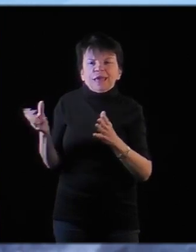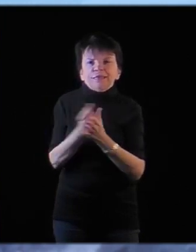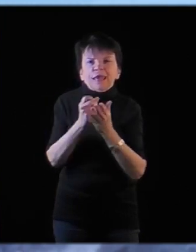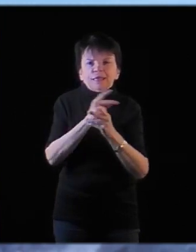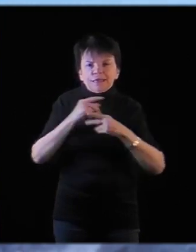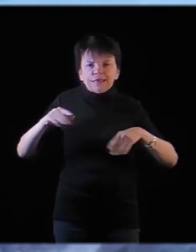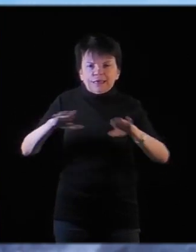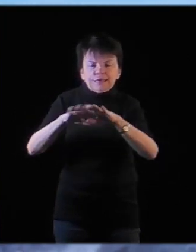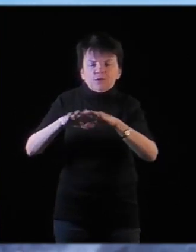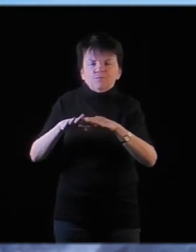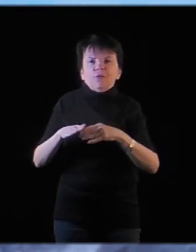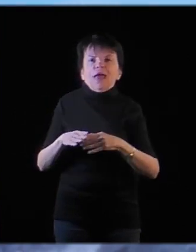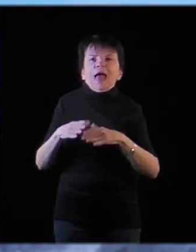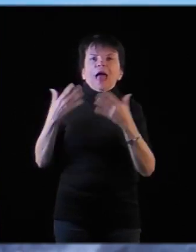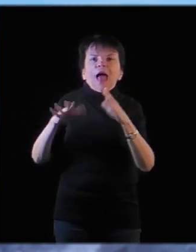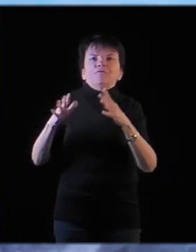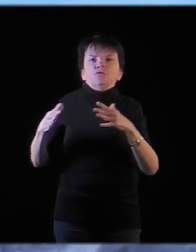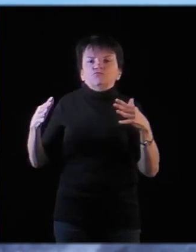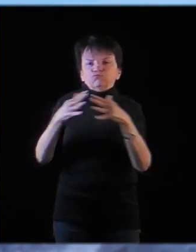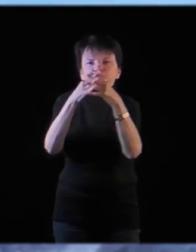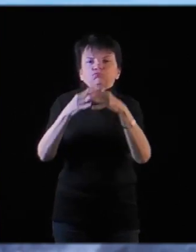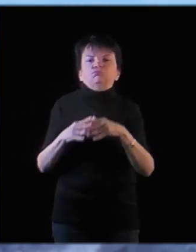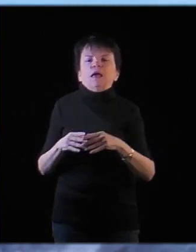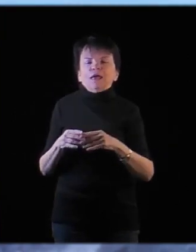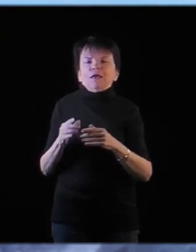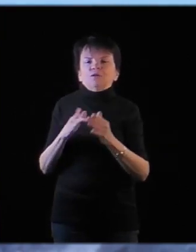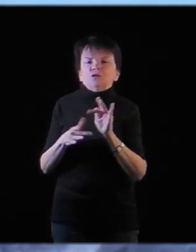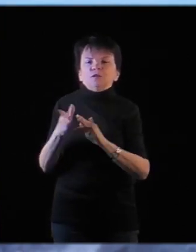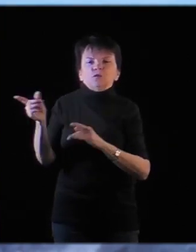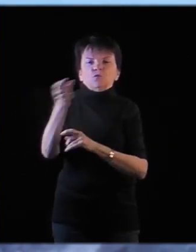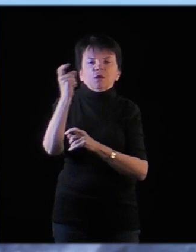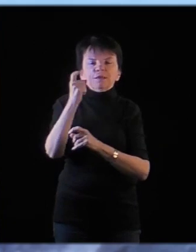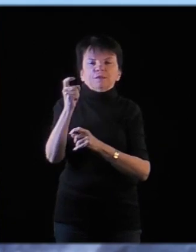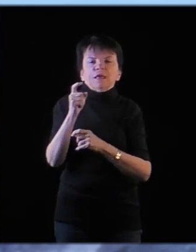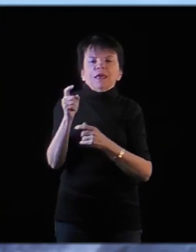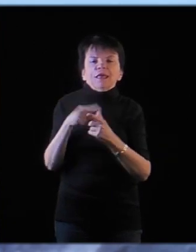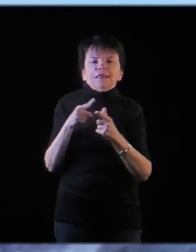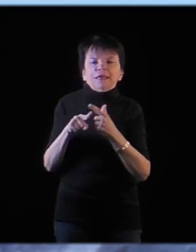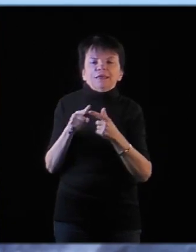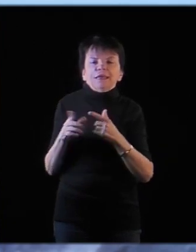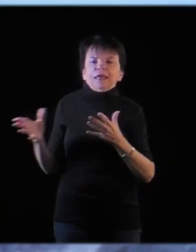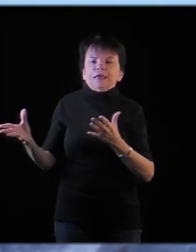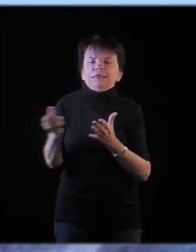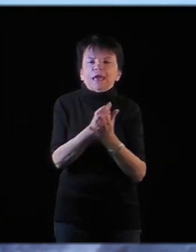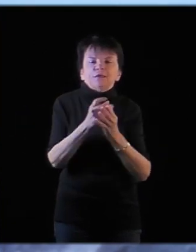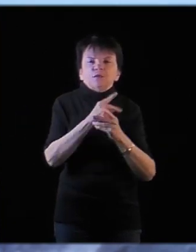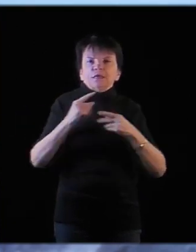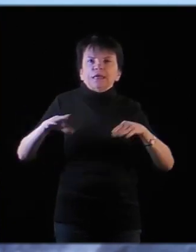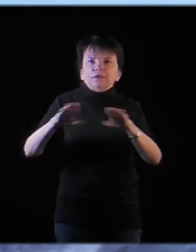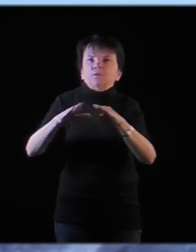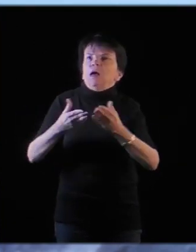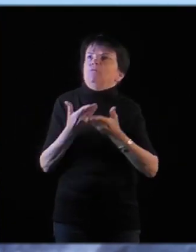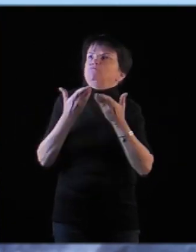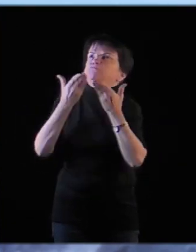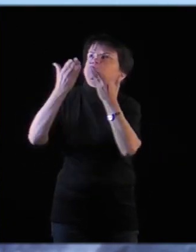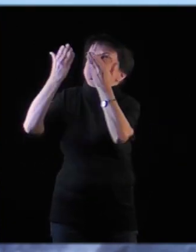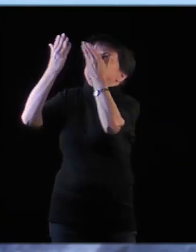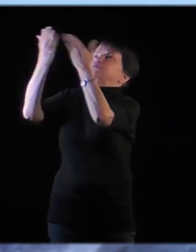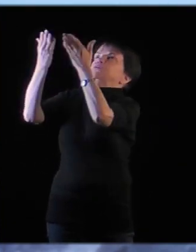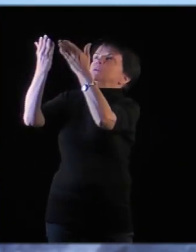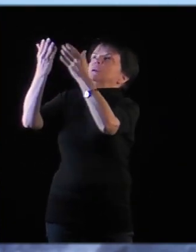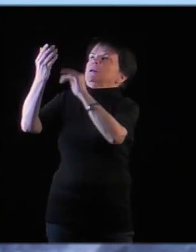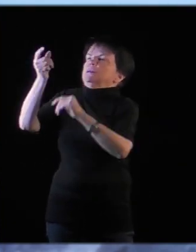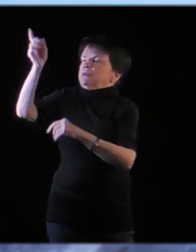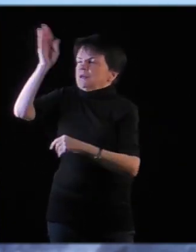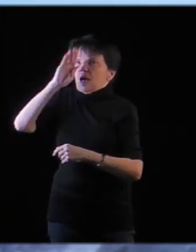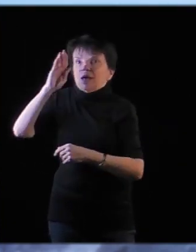battle, when the clash of the kingdoms that come together and Jesus wins that battle and those who are with him are on the winning